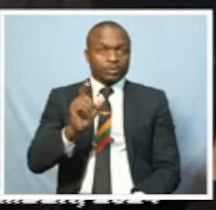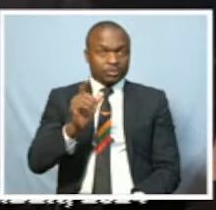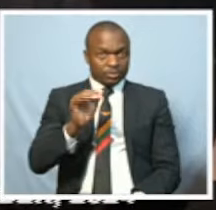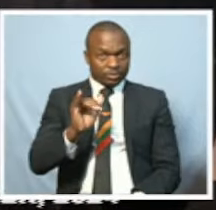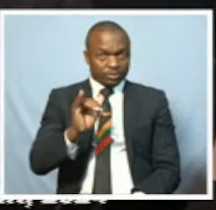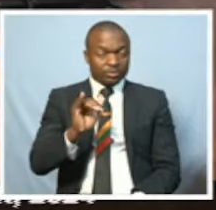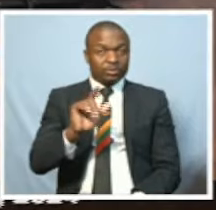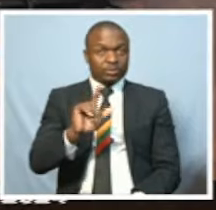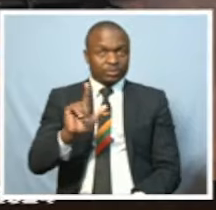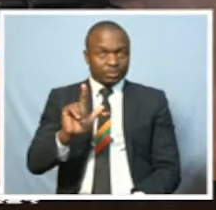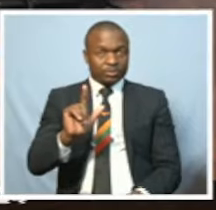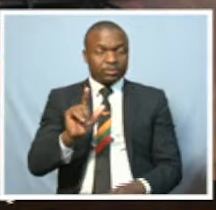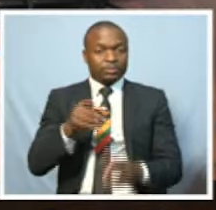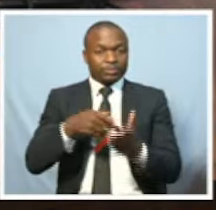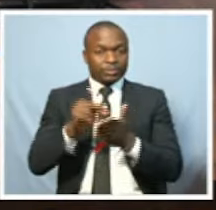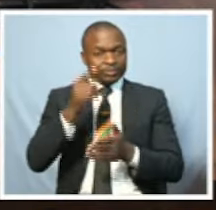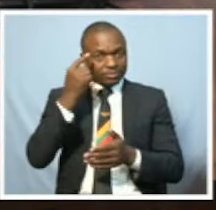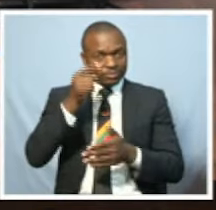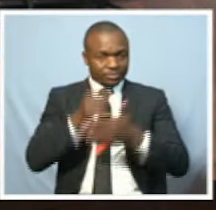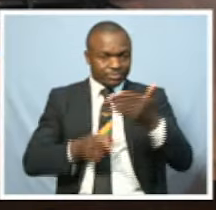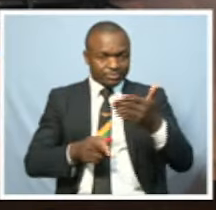Yes, yes.